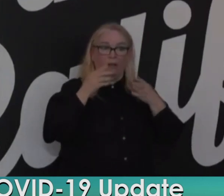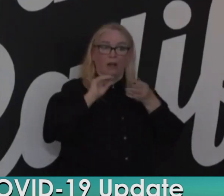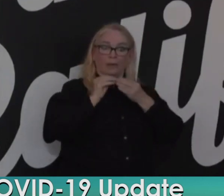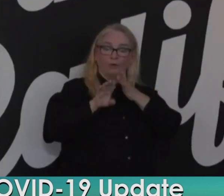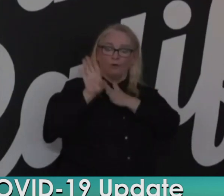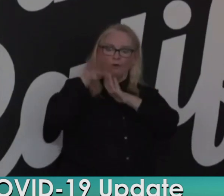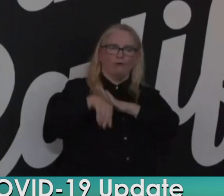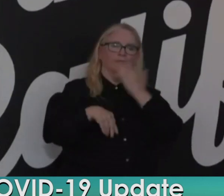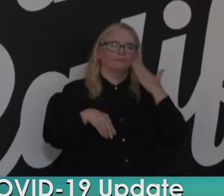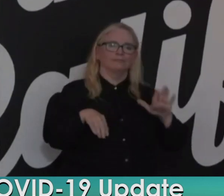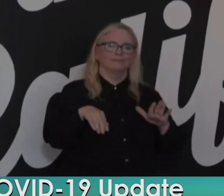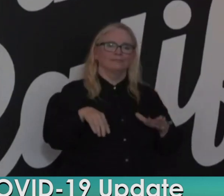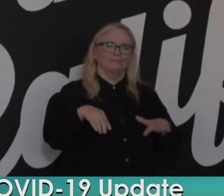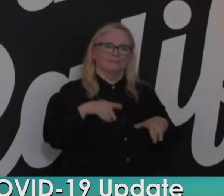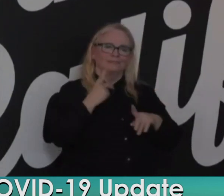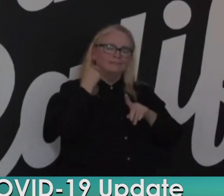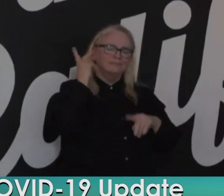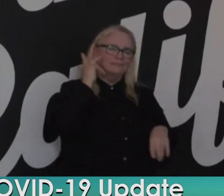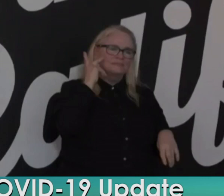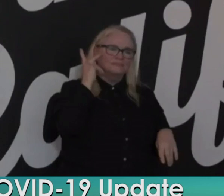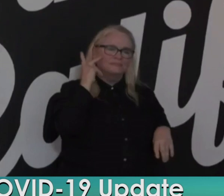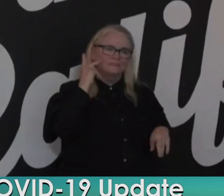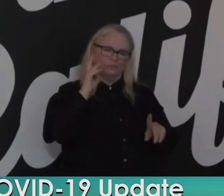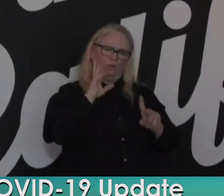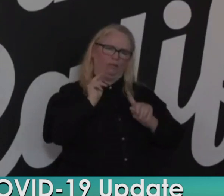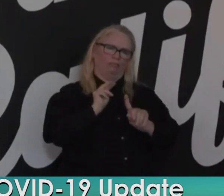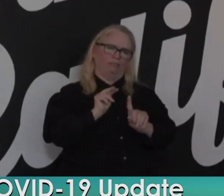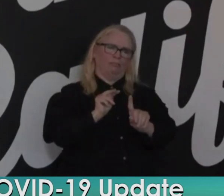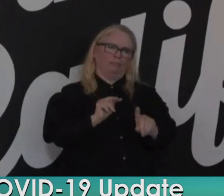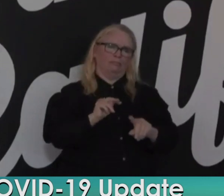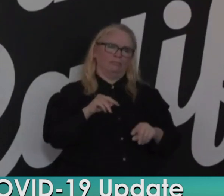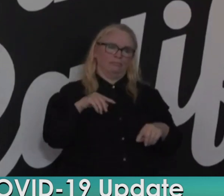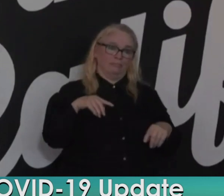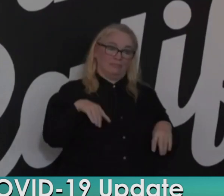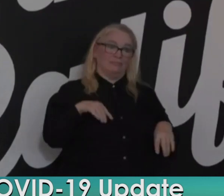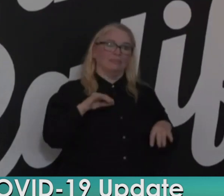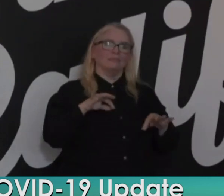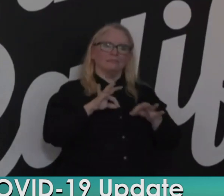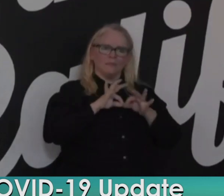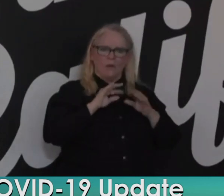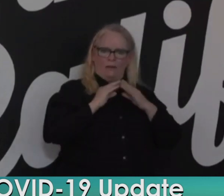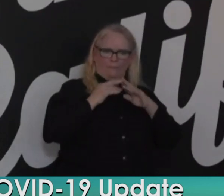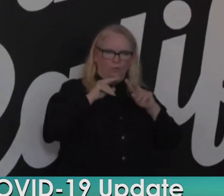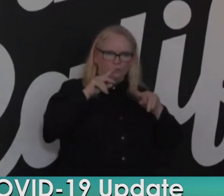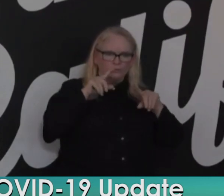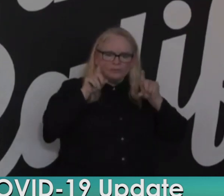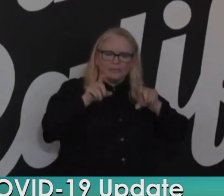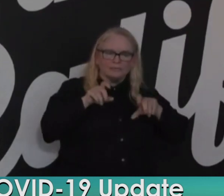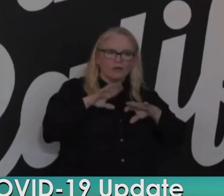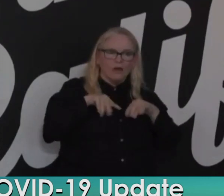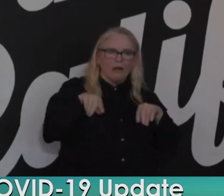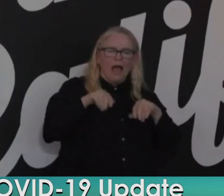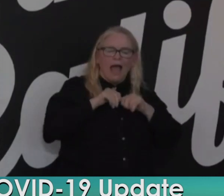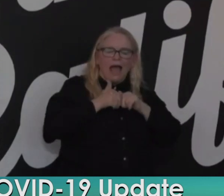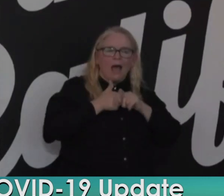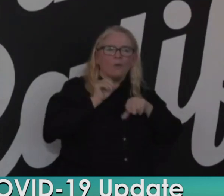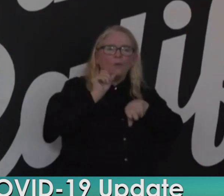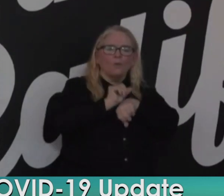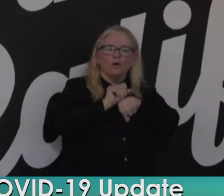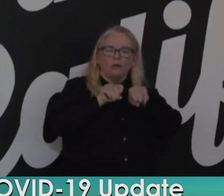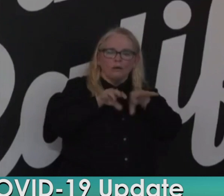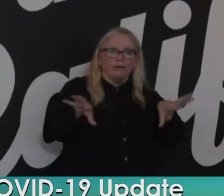PCR surveillance, otherwise known as community surveillance. We'll be doing a lot more of that all throughout the state of California.